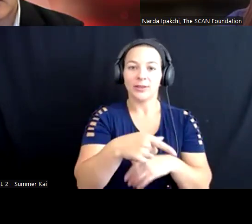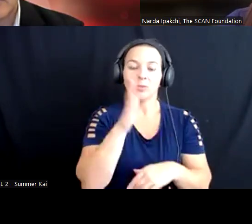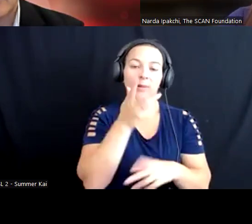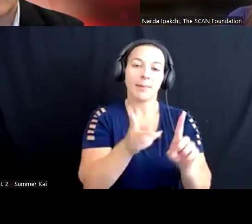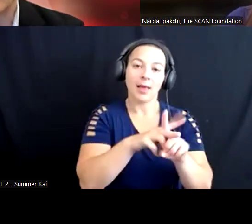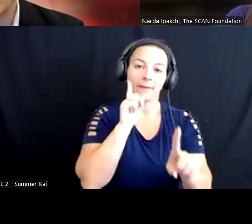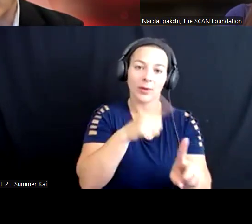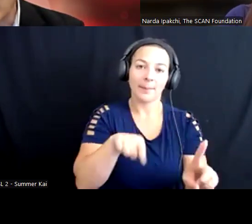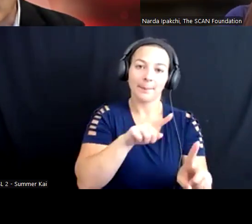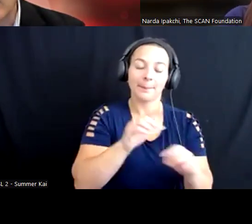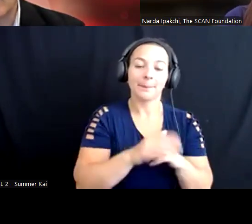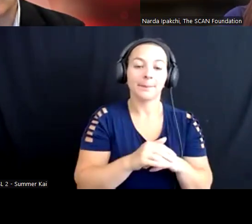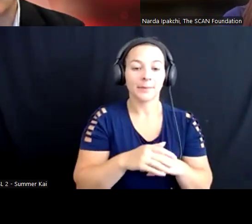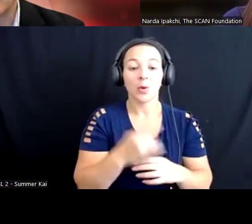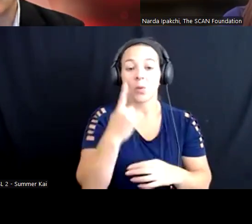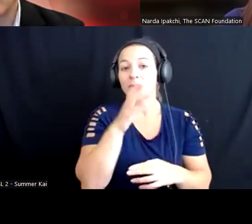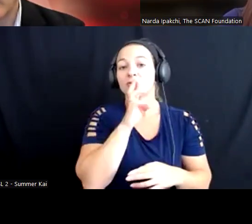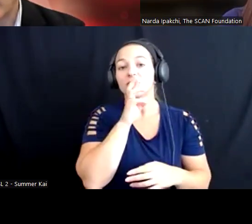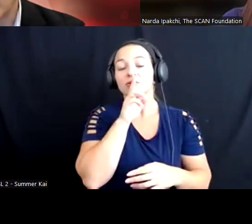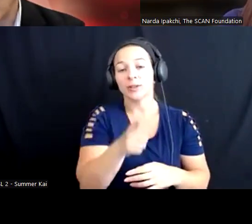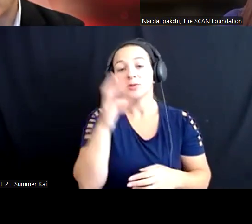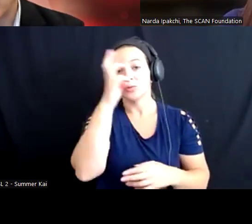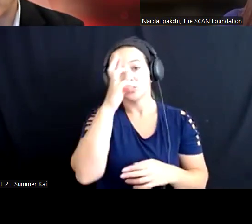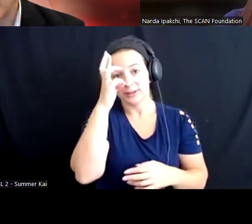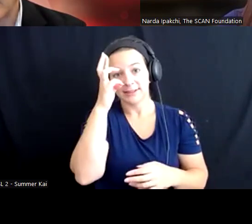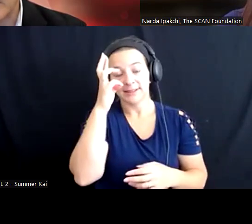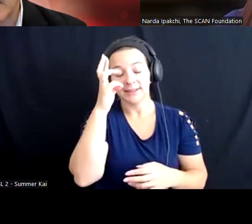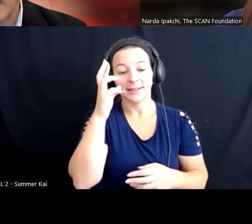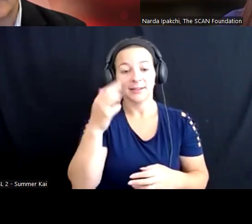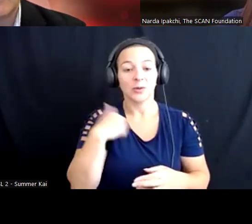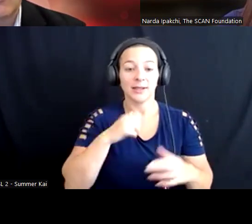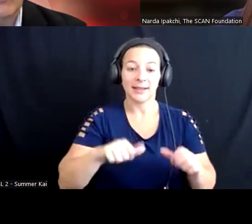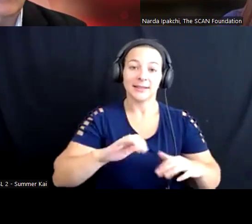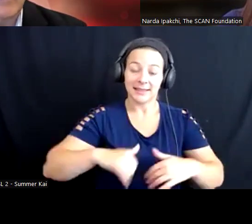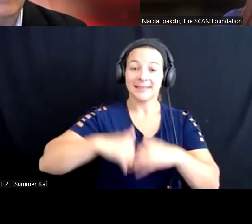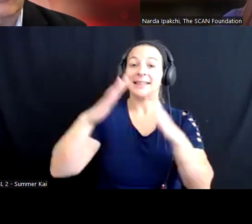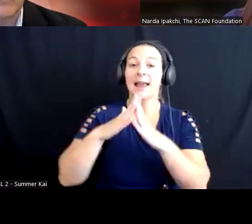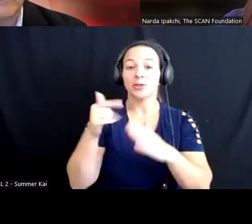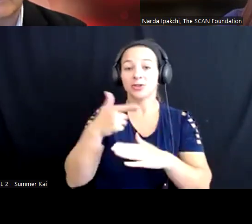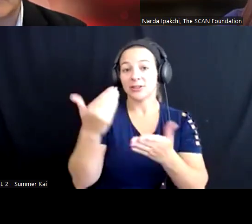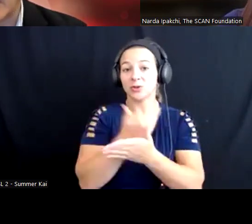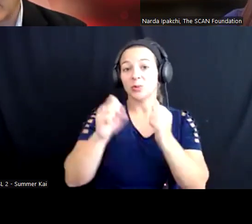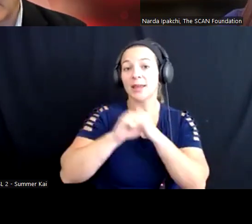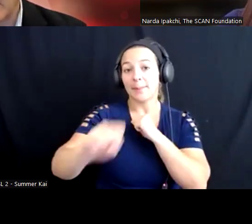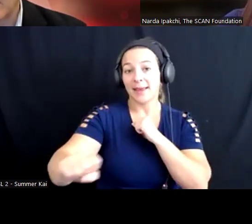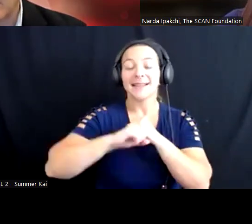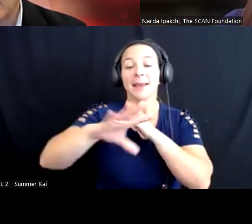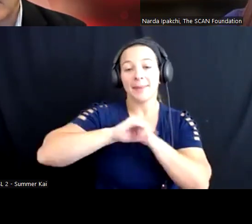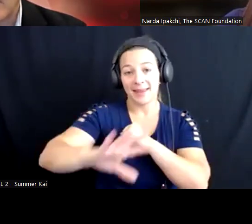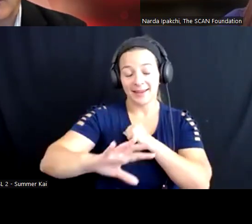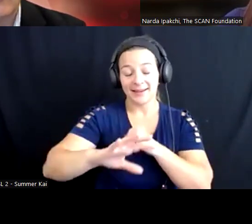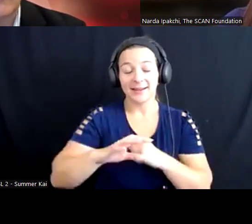population. One of the real reasons we could really launch Tomorrow's Caregiving Today, which is covering 3 key